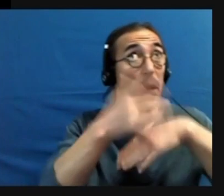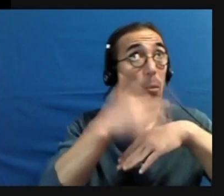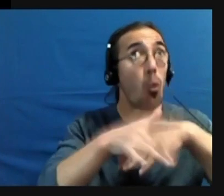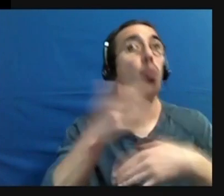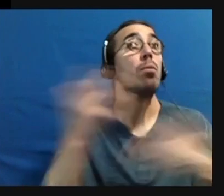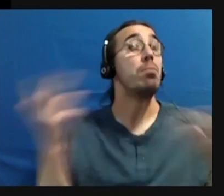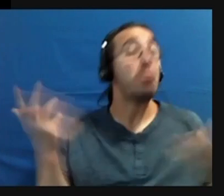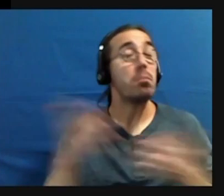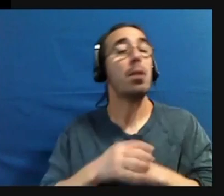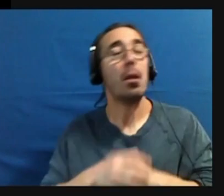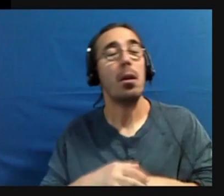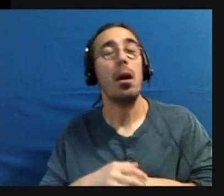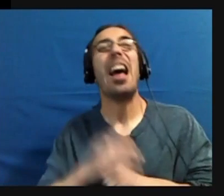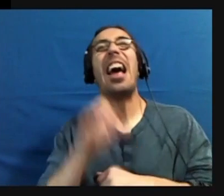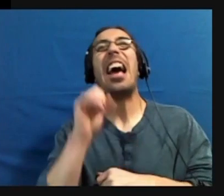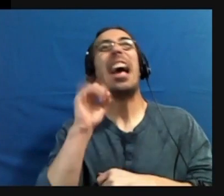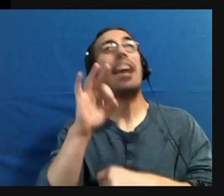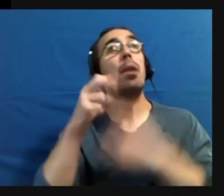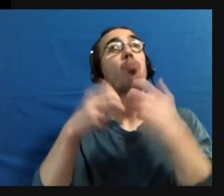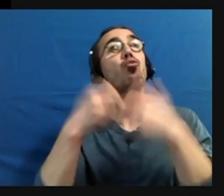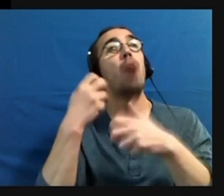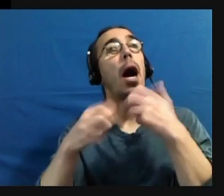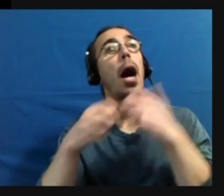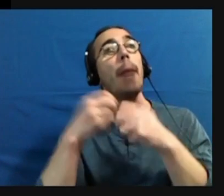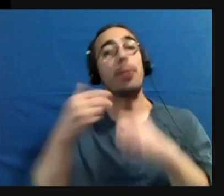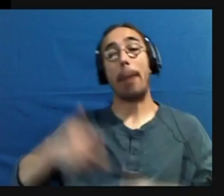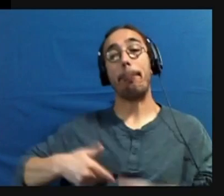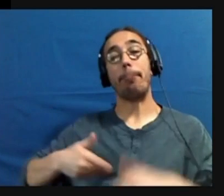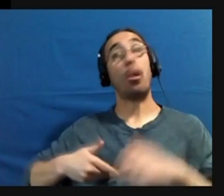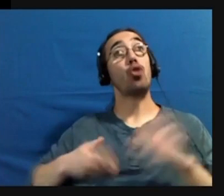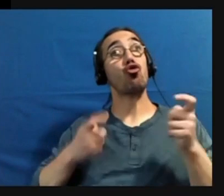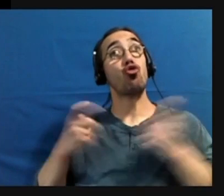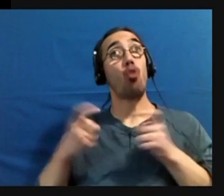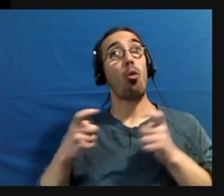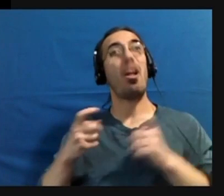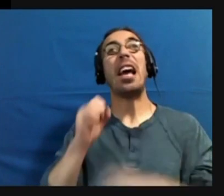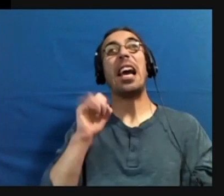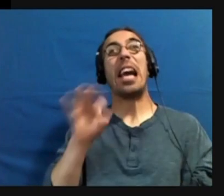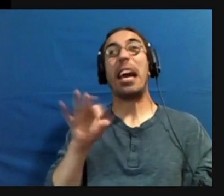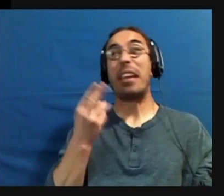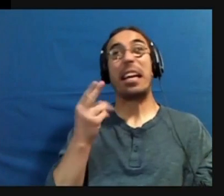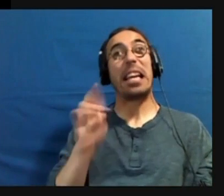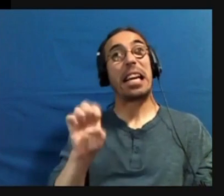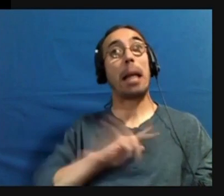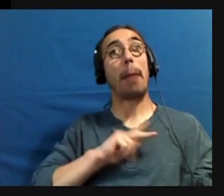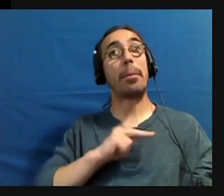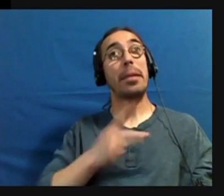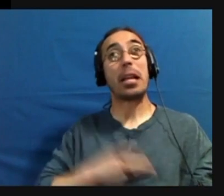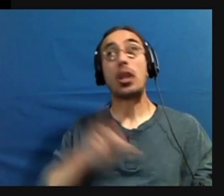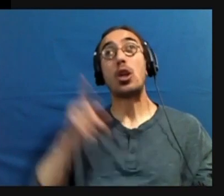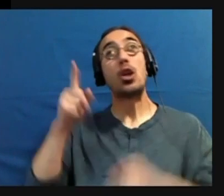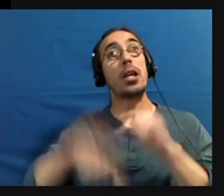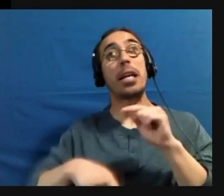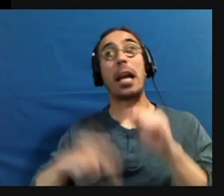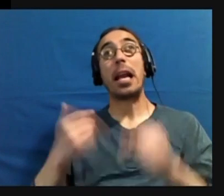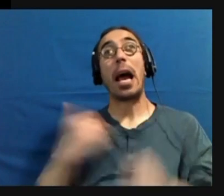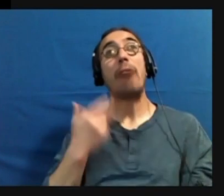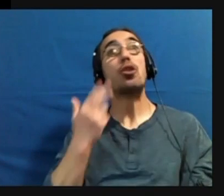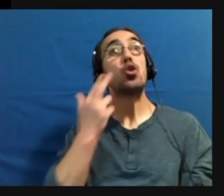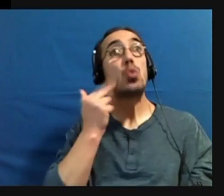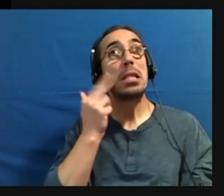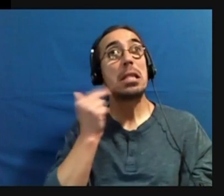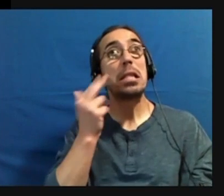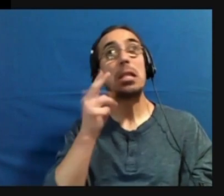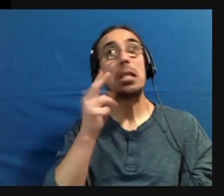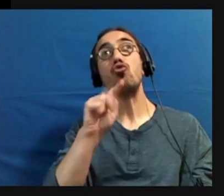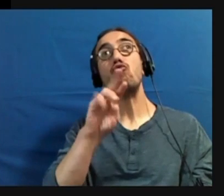And then if the problem is impulse control, if he is upset that he is not able to have that